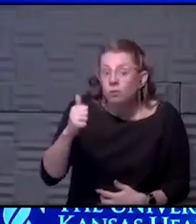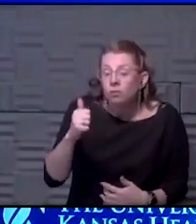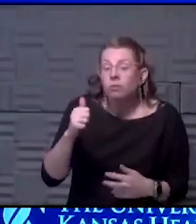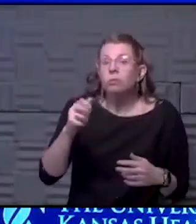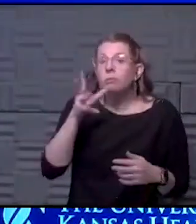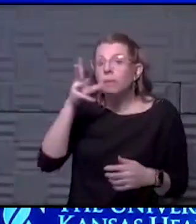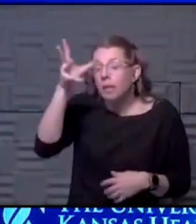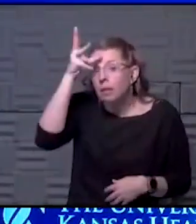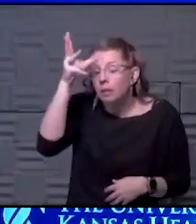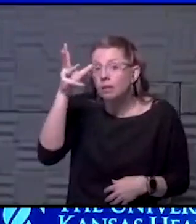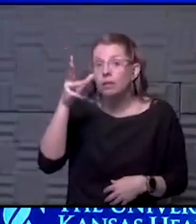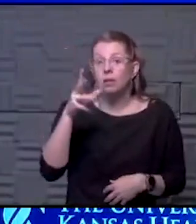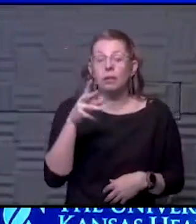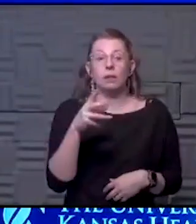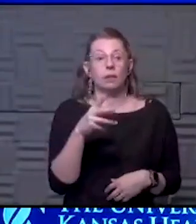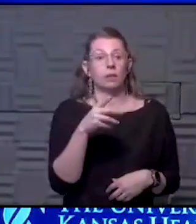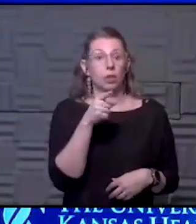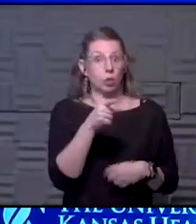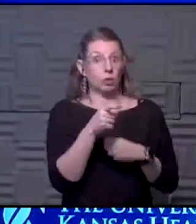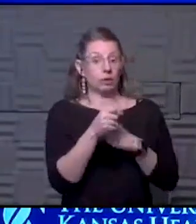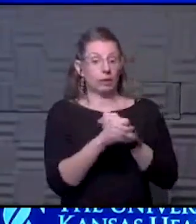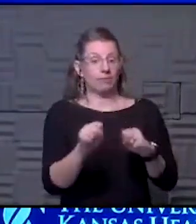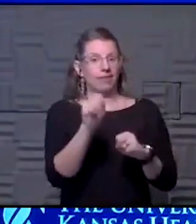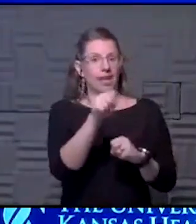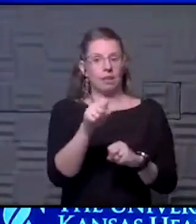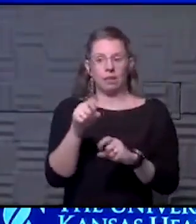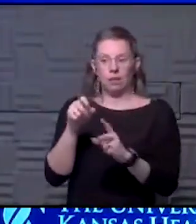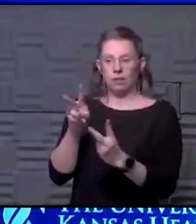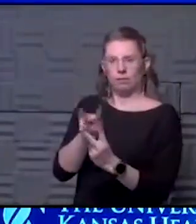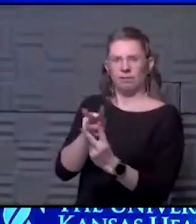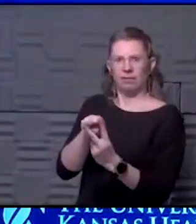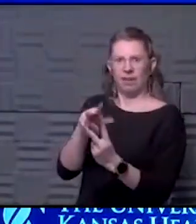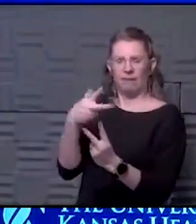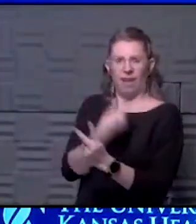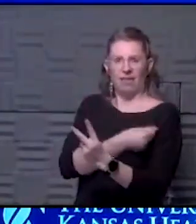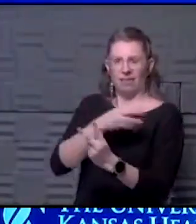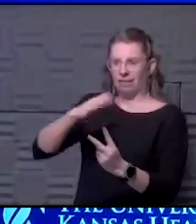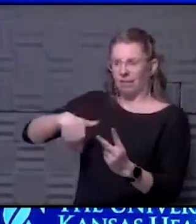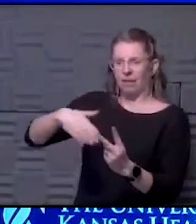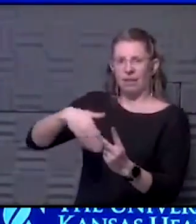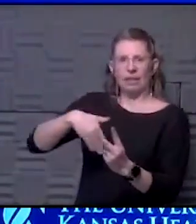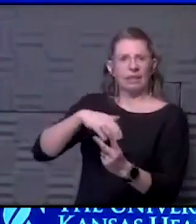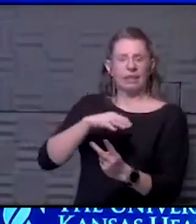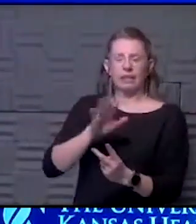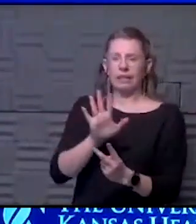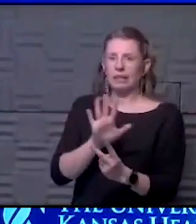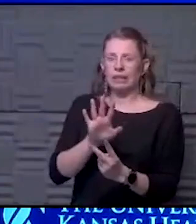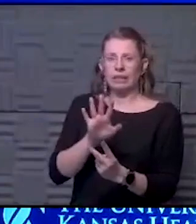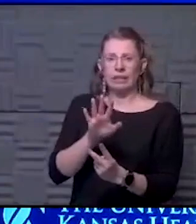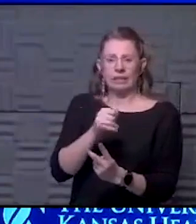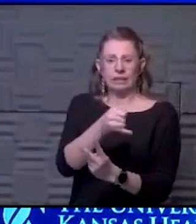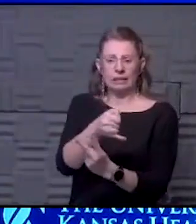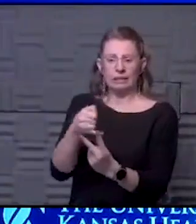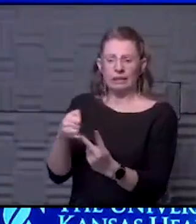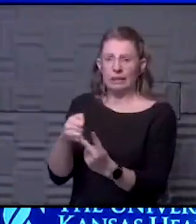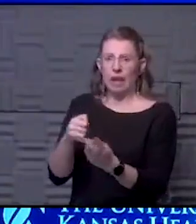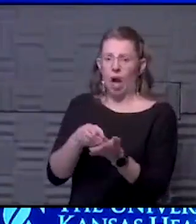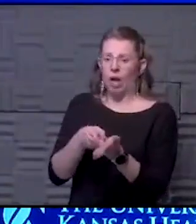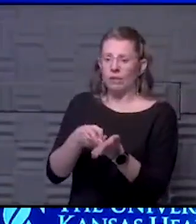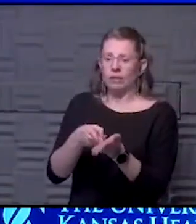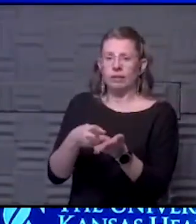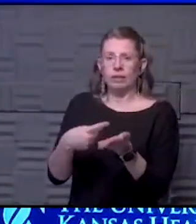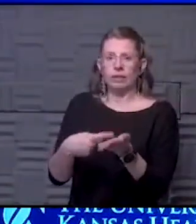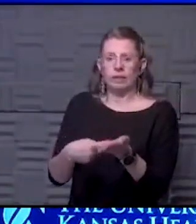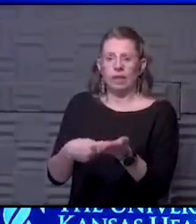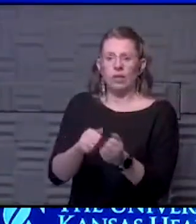safer? Yes. Are your parents safer? Well, if they've not been vaccinated, I would say to you, that's an honest discussion whether